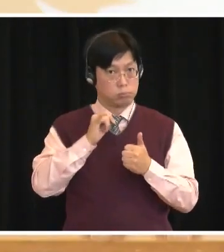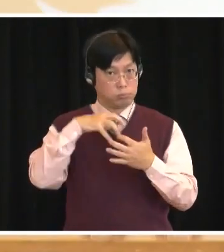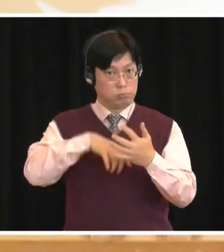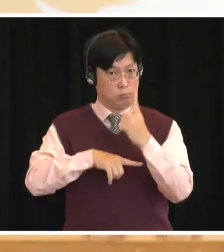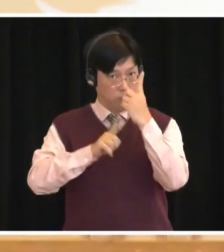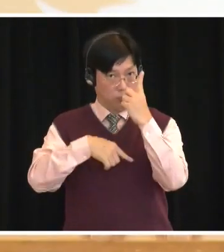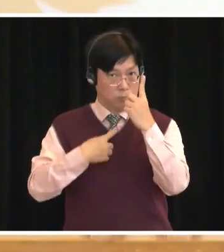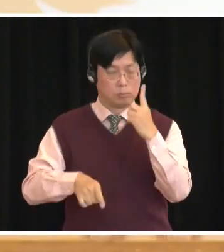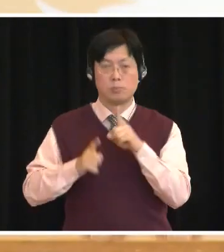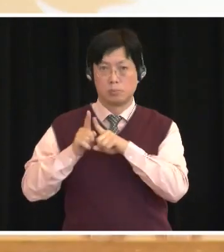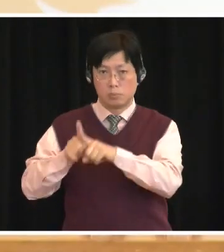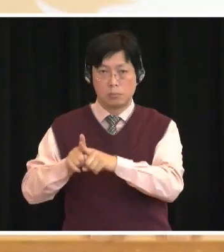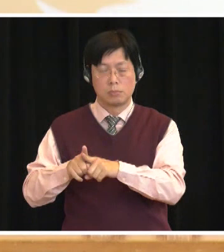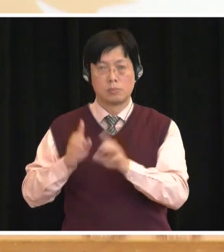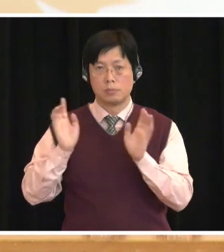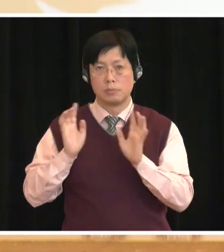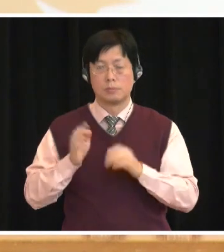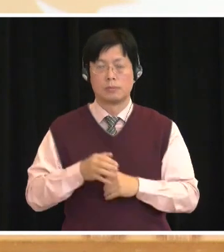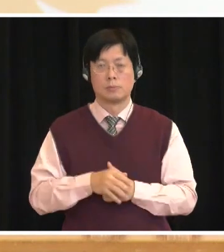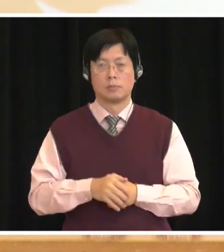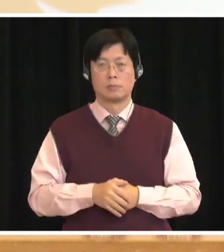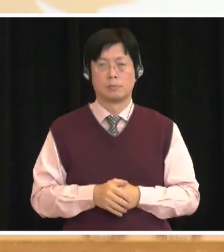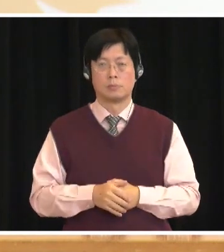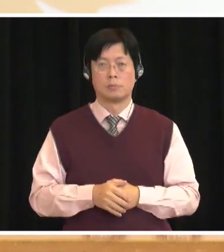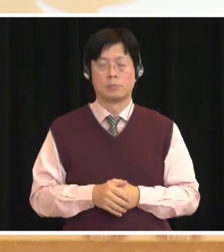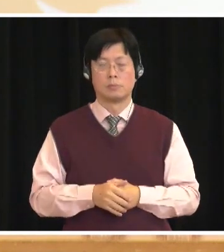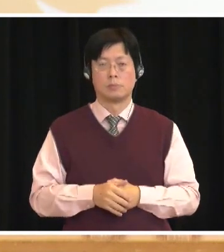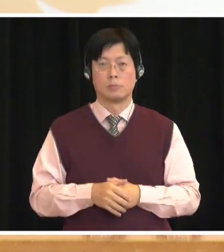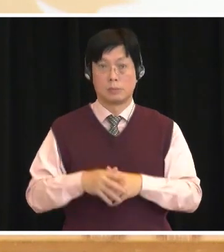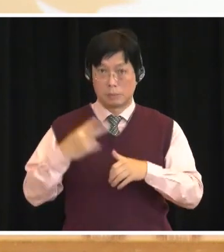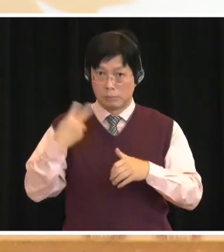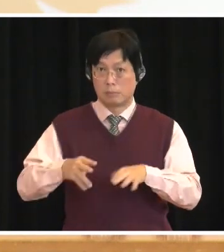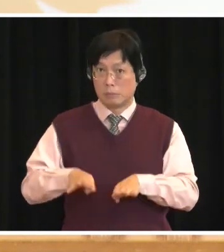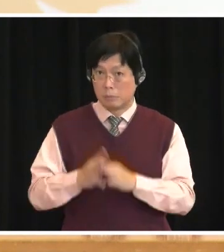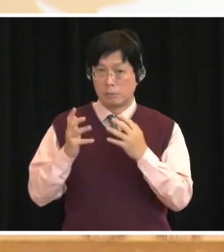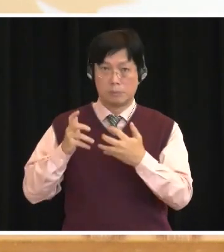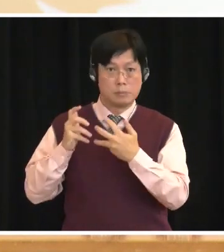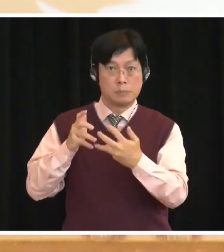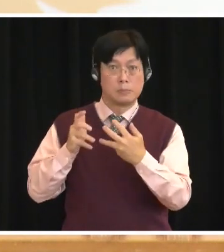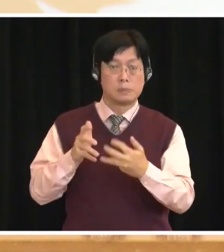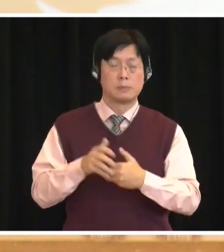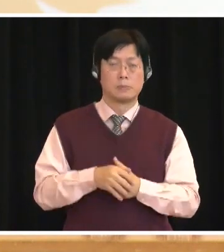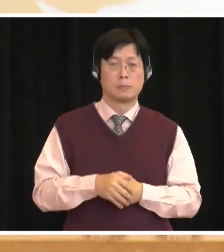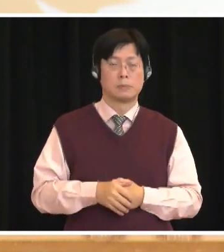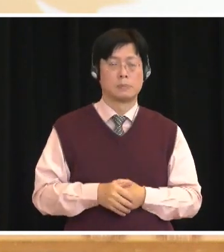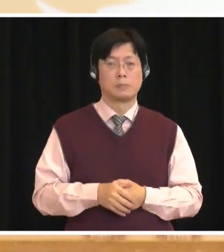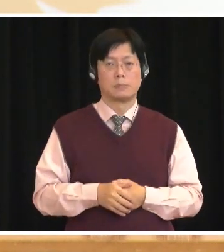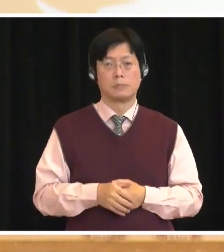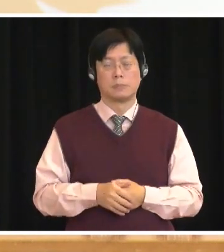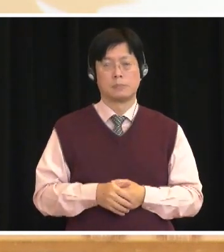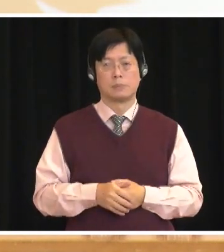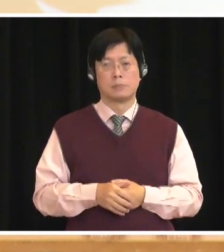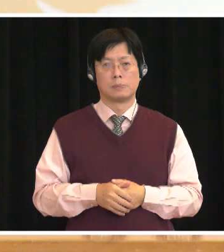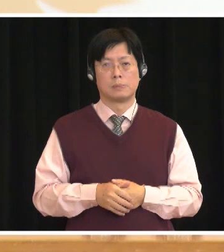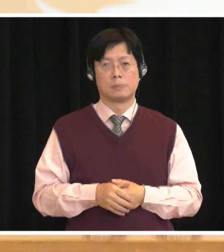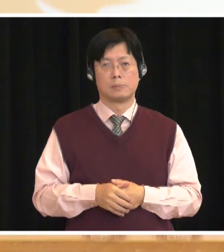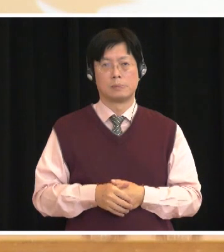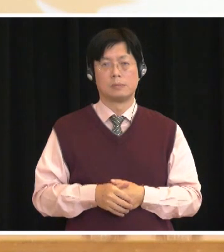they present? And when it comes to the lawyer, the question is,